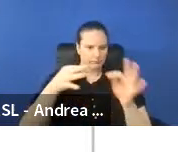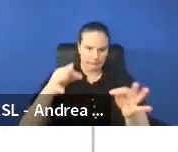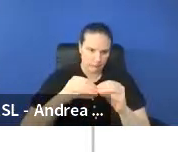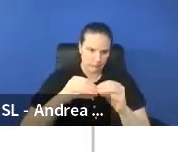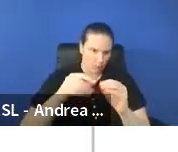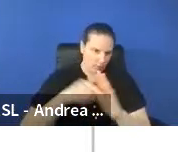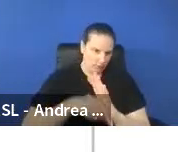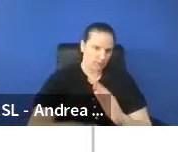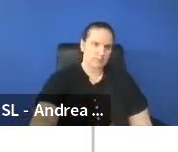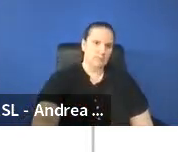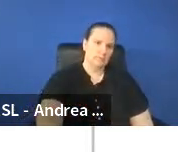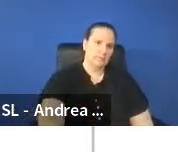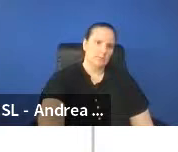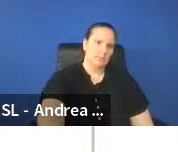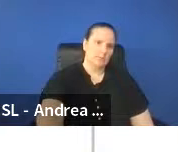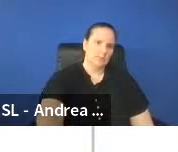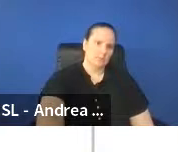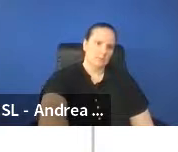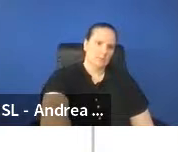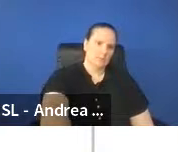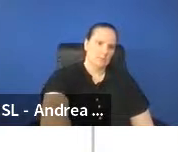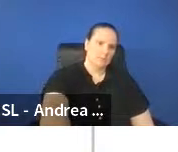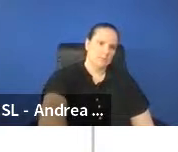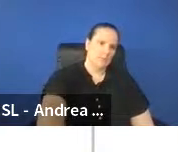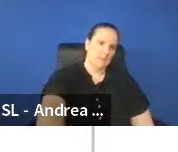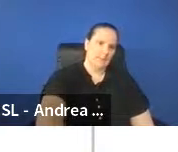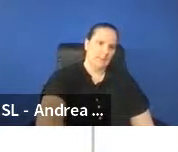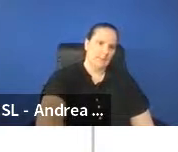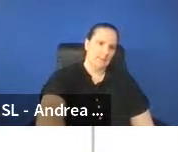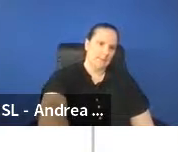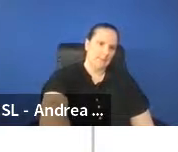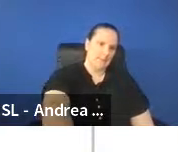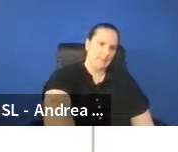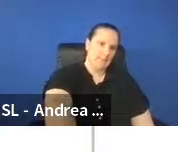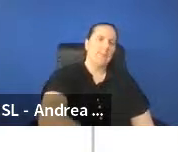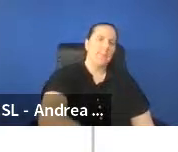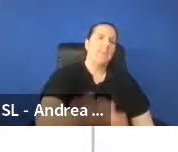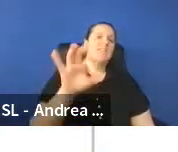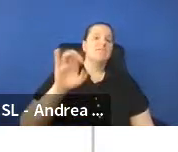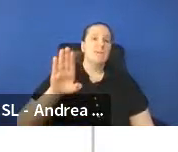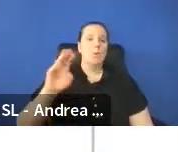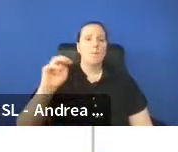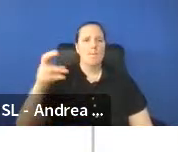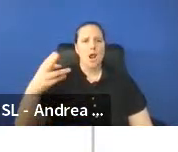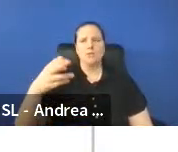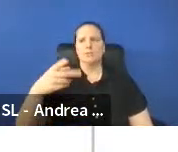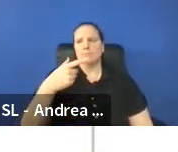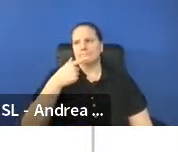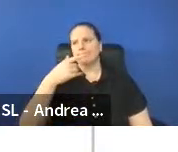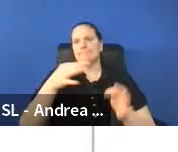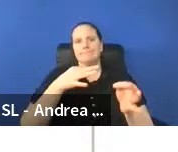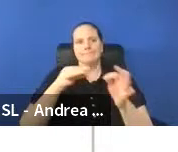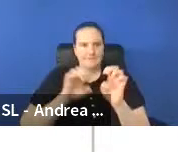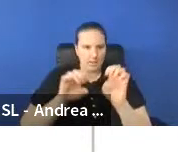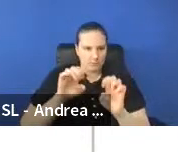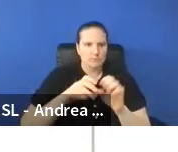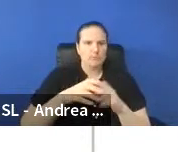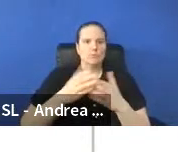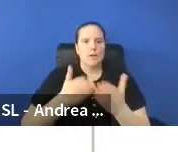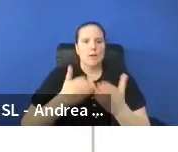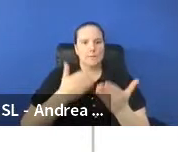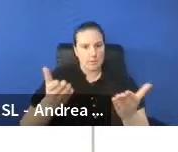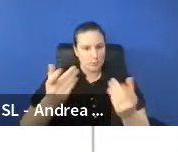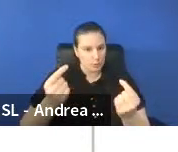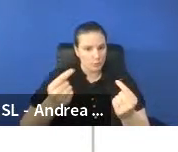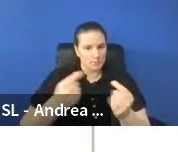detail. So for February and March, I just want to give a brief overview of what this means when we say an evaluation and recommendation.